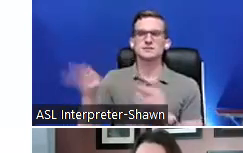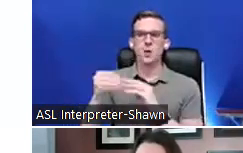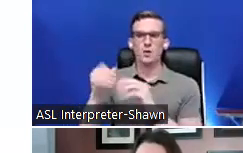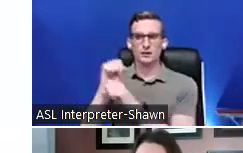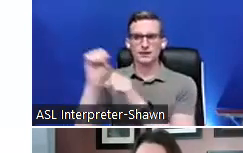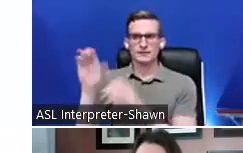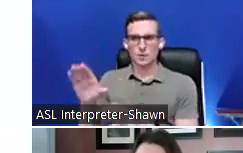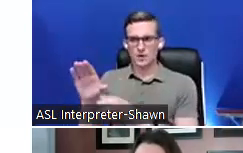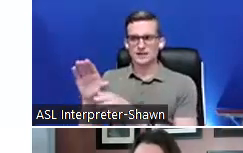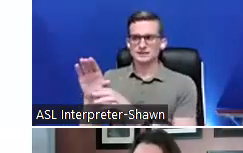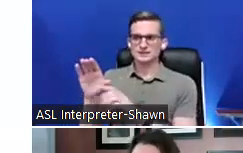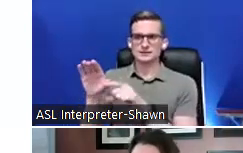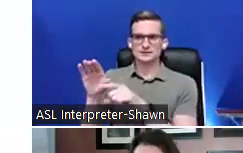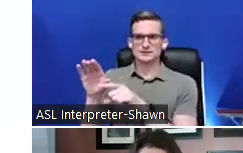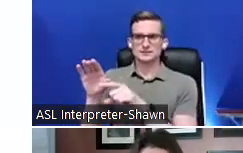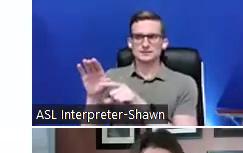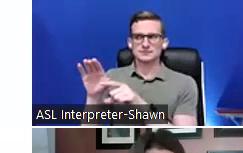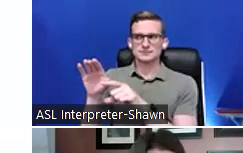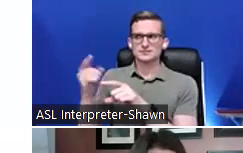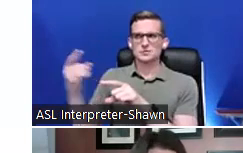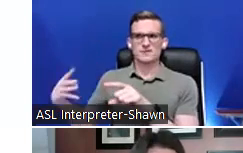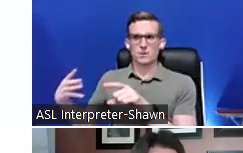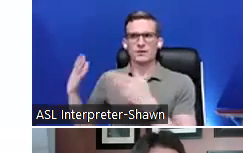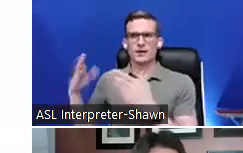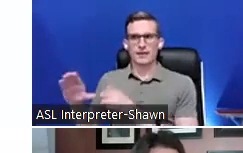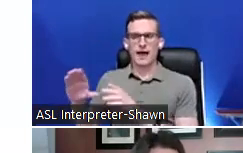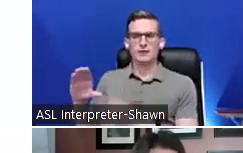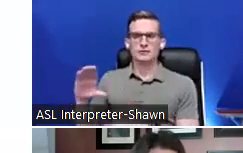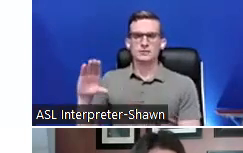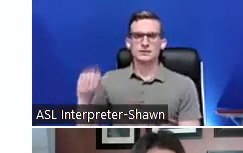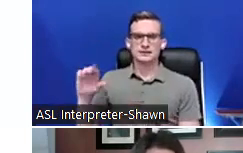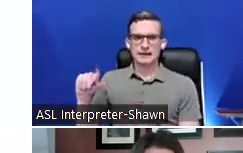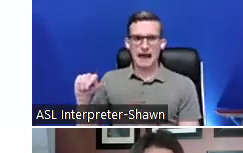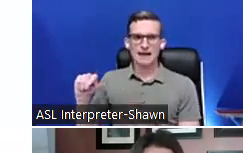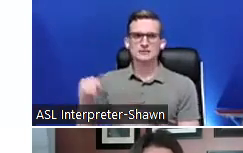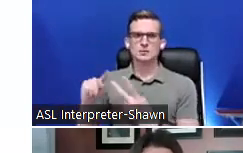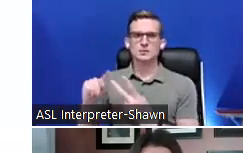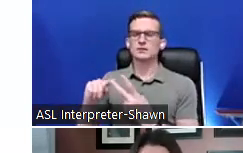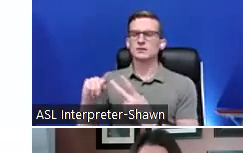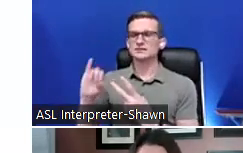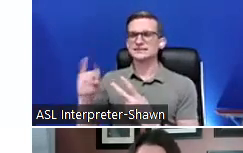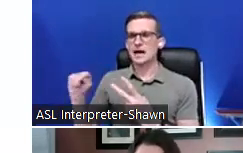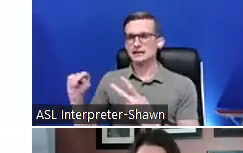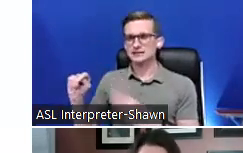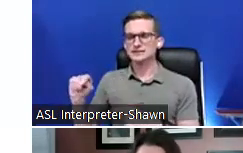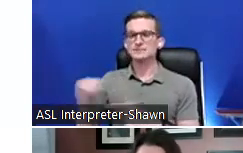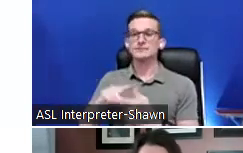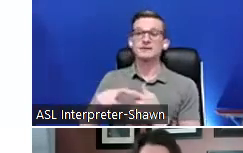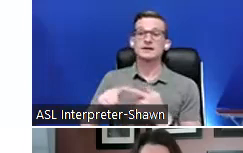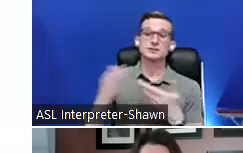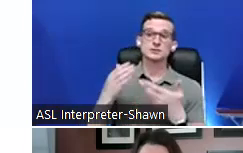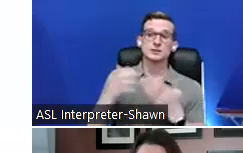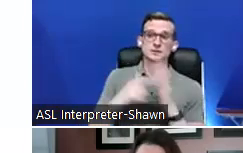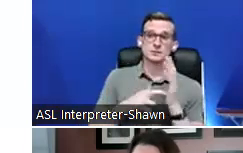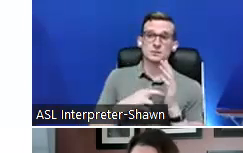CATs or counselors in training and or interns. And then the service provisions that carried over into 3.1 are, again, current